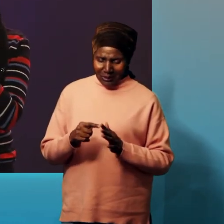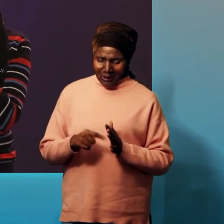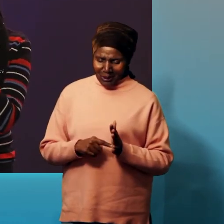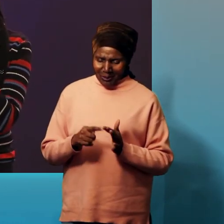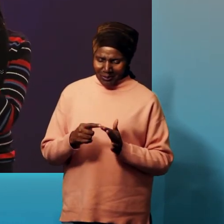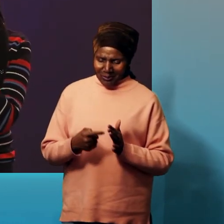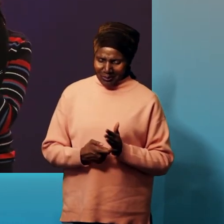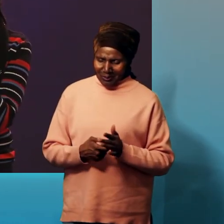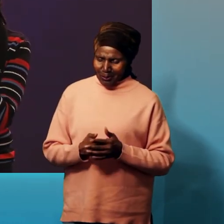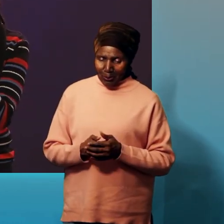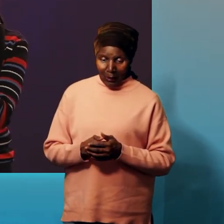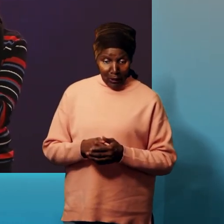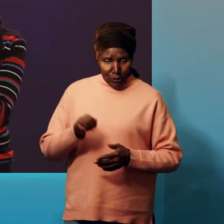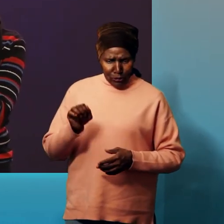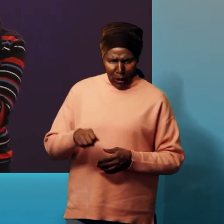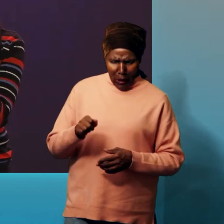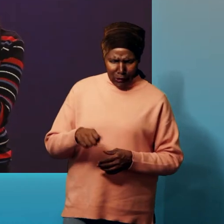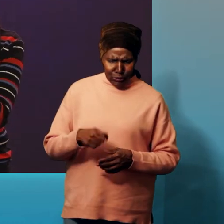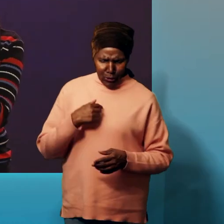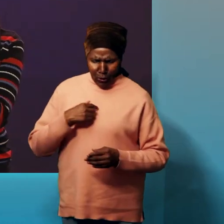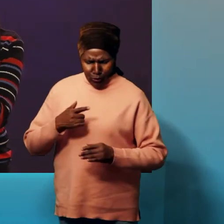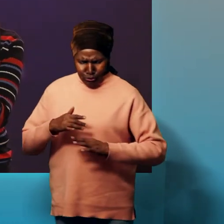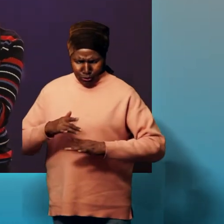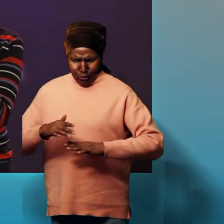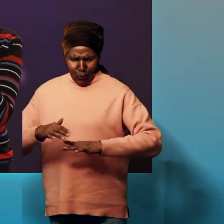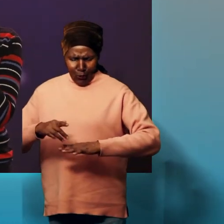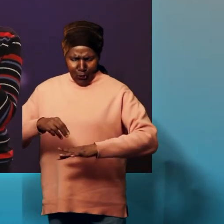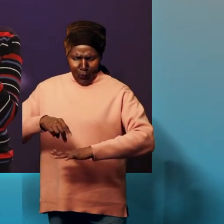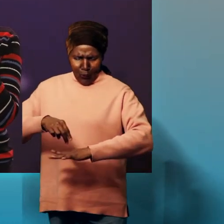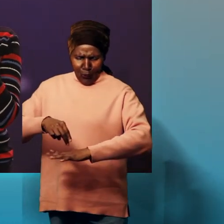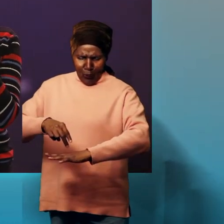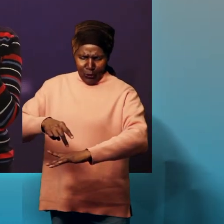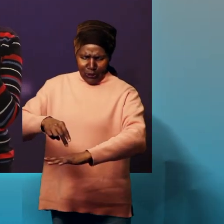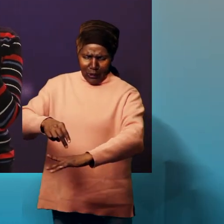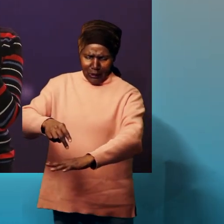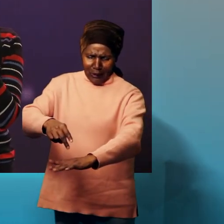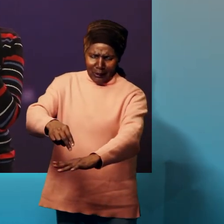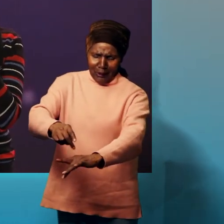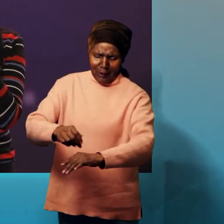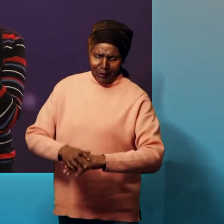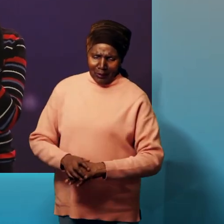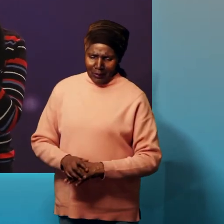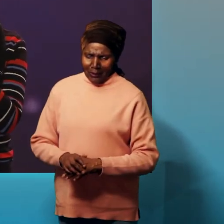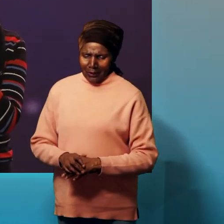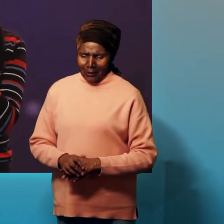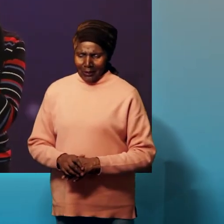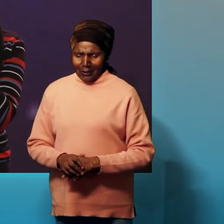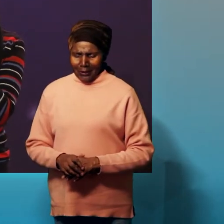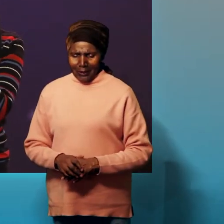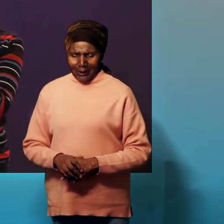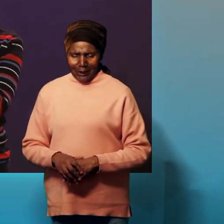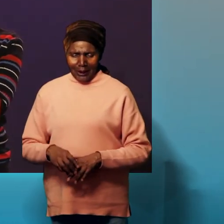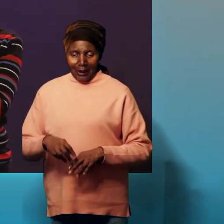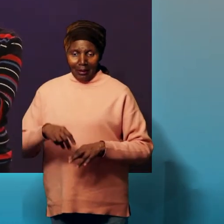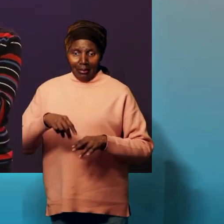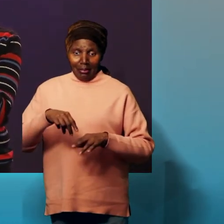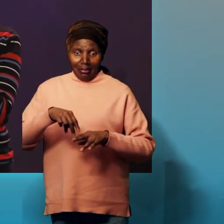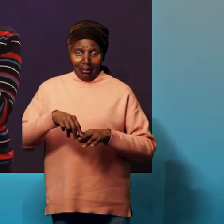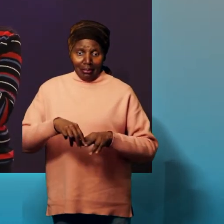Peter's like, yes, I will walk on water and let's all do it. And then 2 seconds later, he's like, I'm sinking, help me,